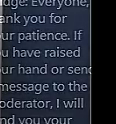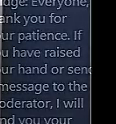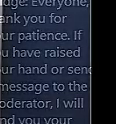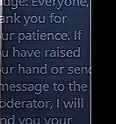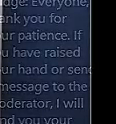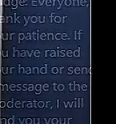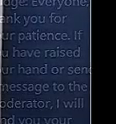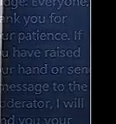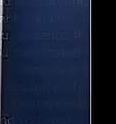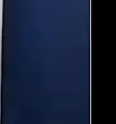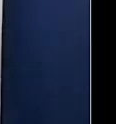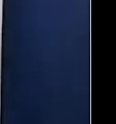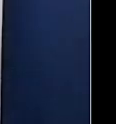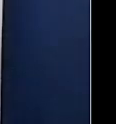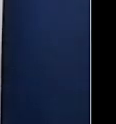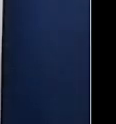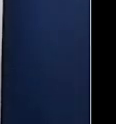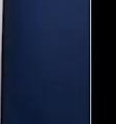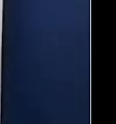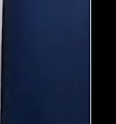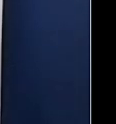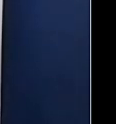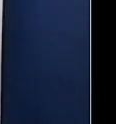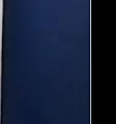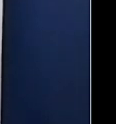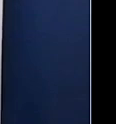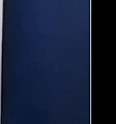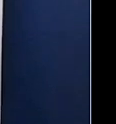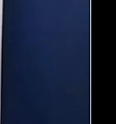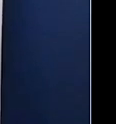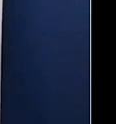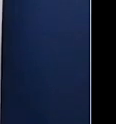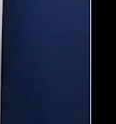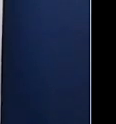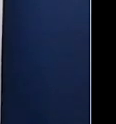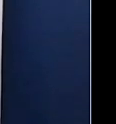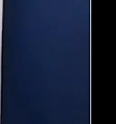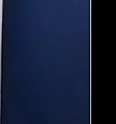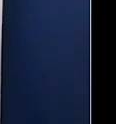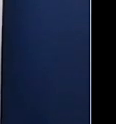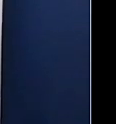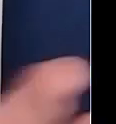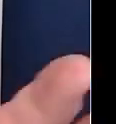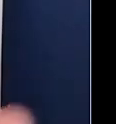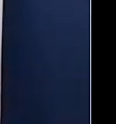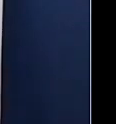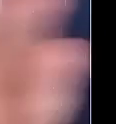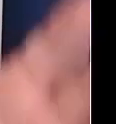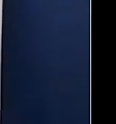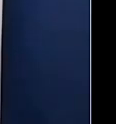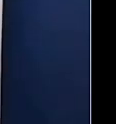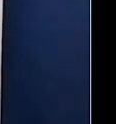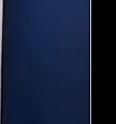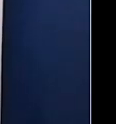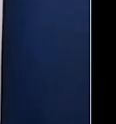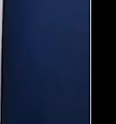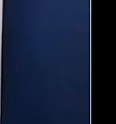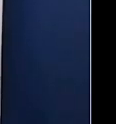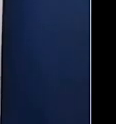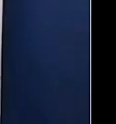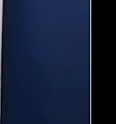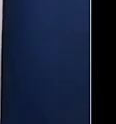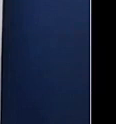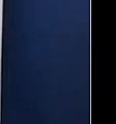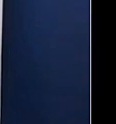pandemic. Overall, we're seeing continued stable trends in COVID-19 in Colorado. Some parts of our state in the high